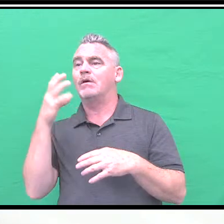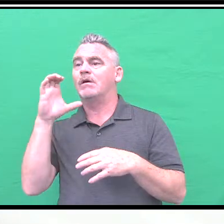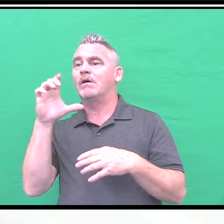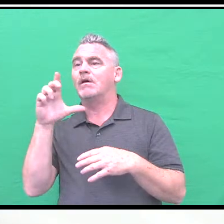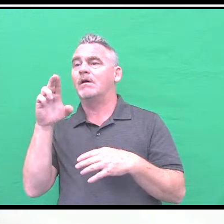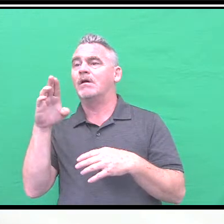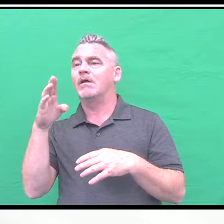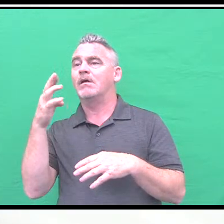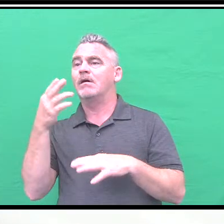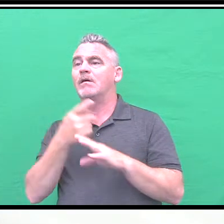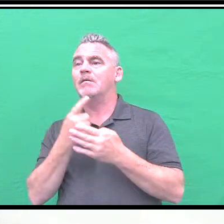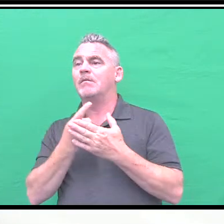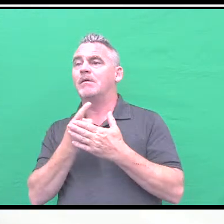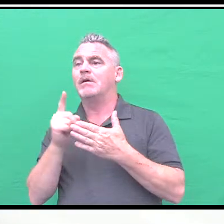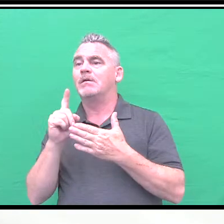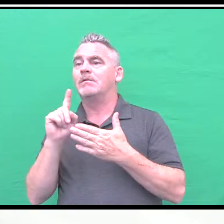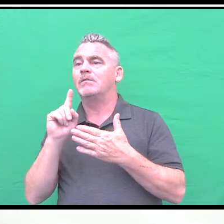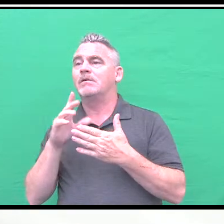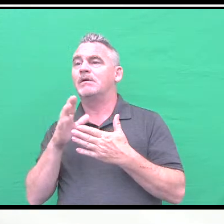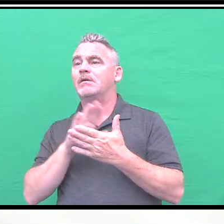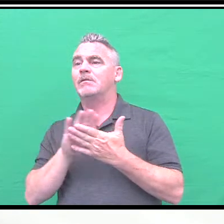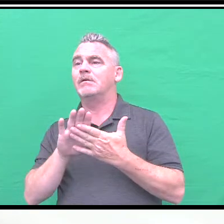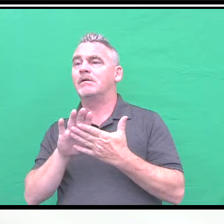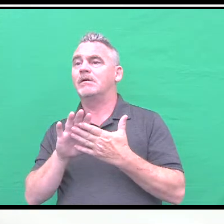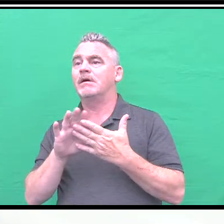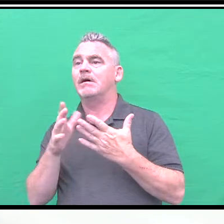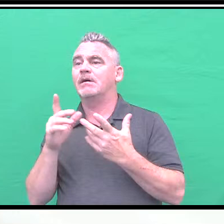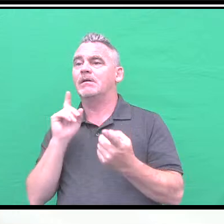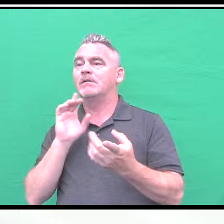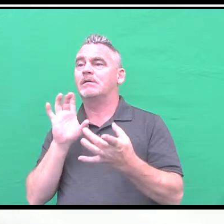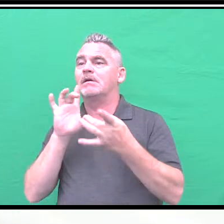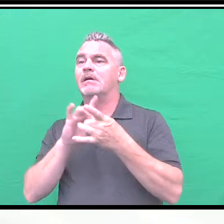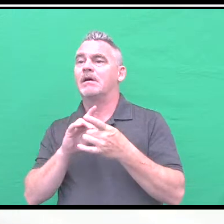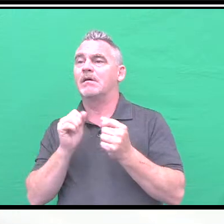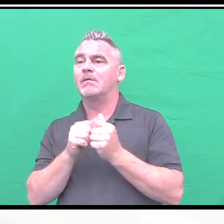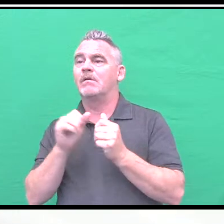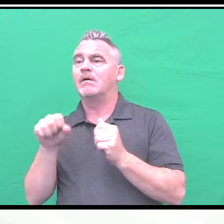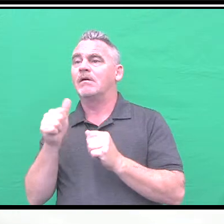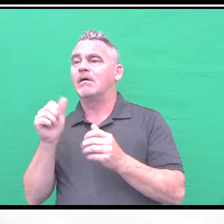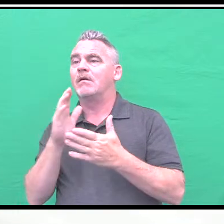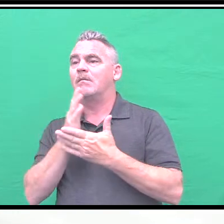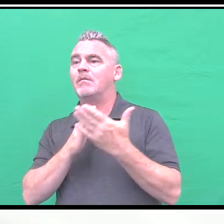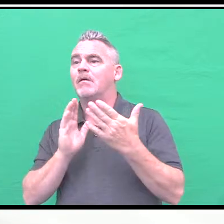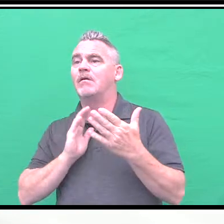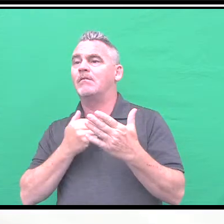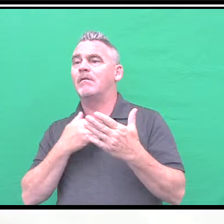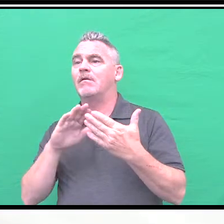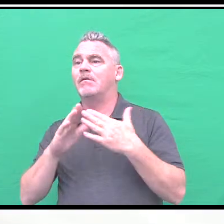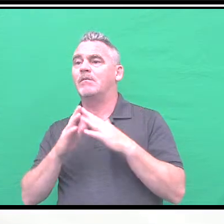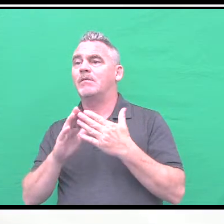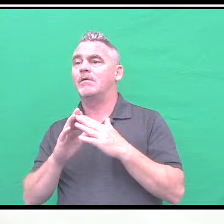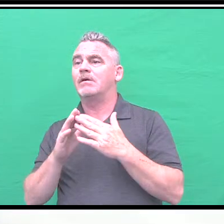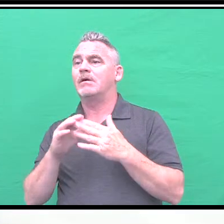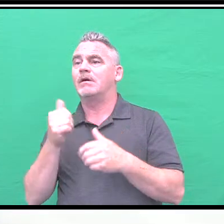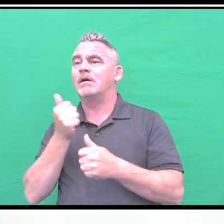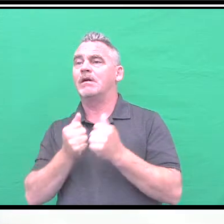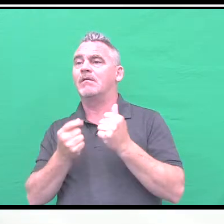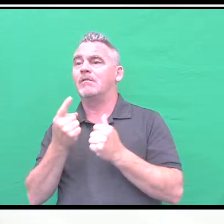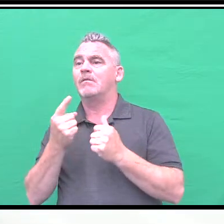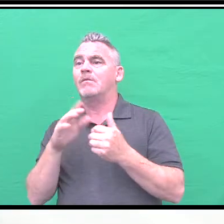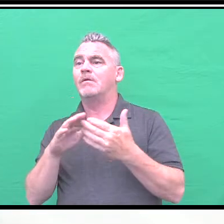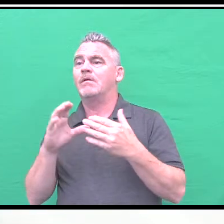was just such a nice way to connect with another part of our community. And they do so much for us, and every one of their chapters around here